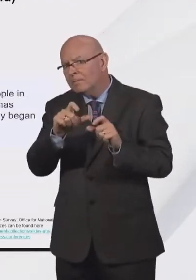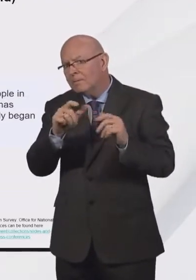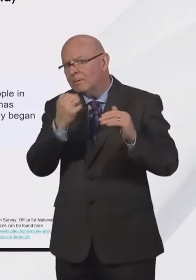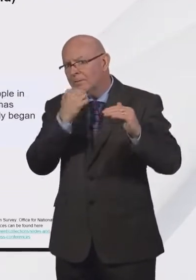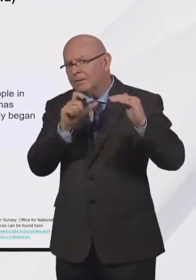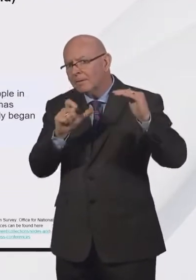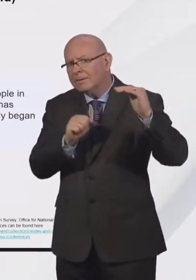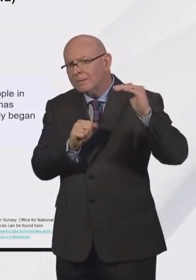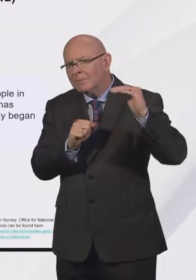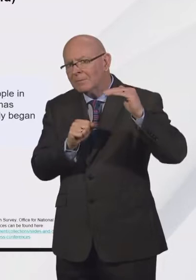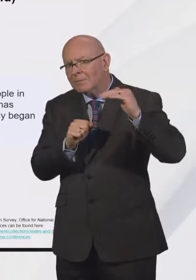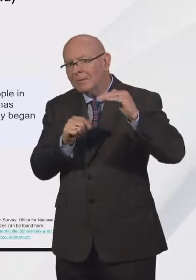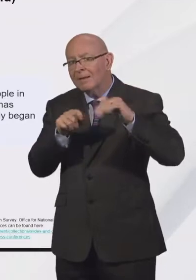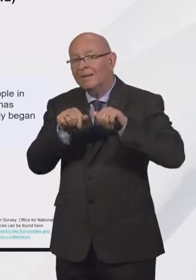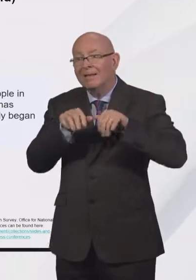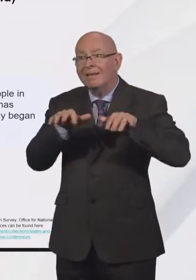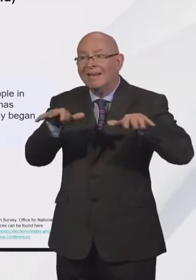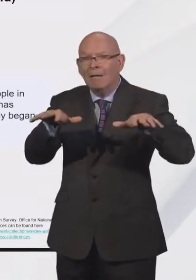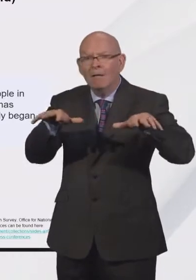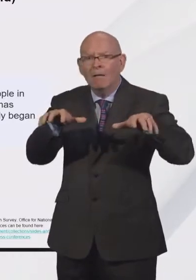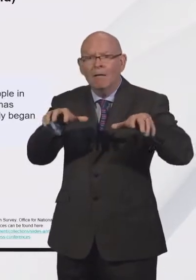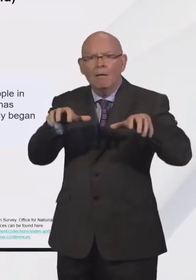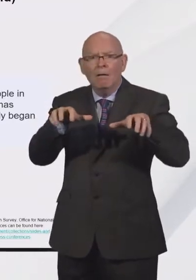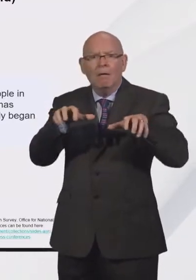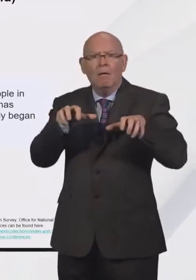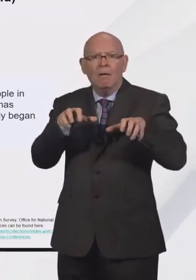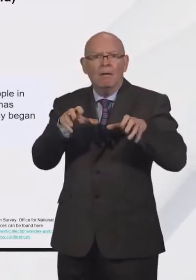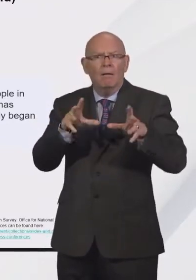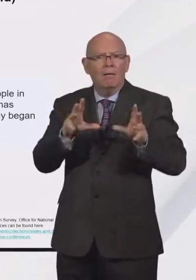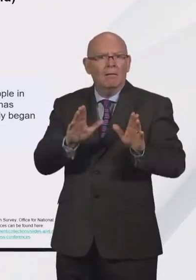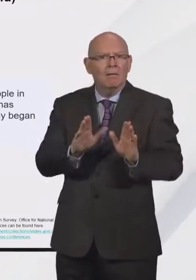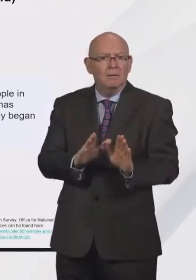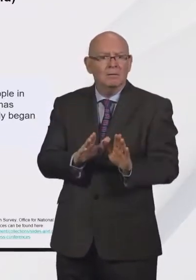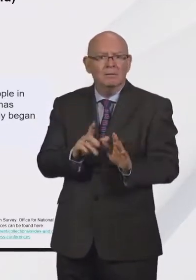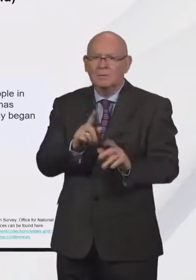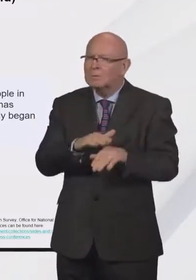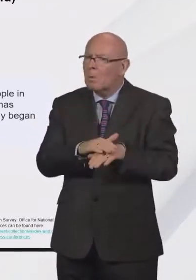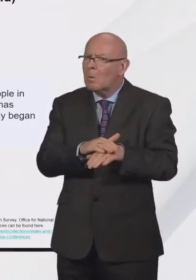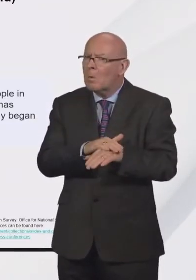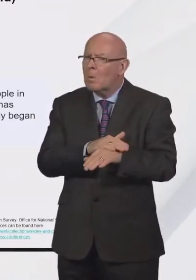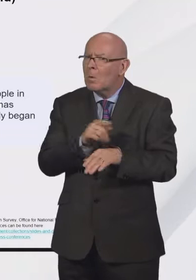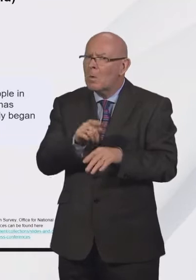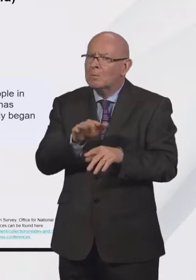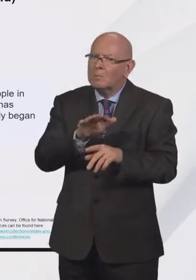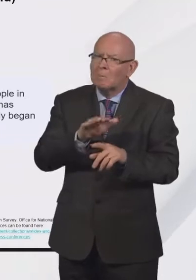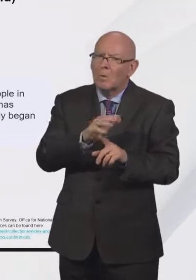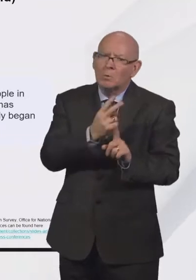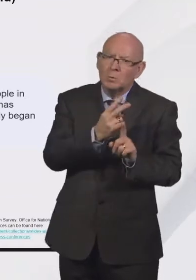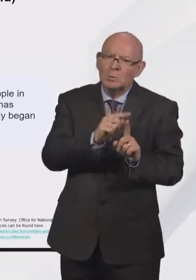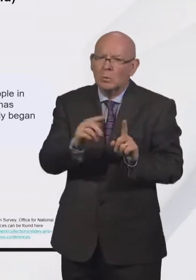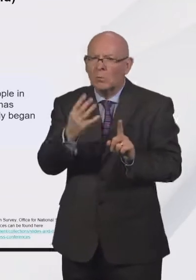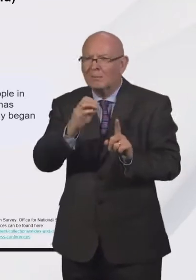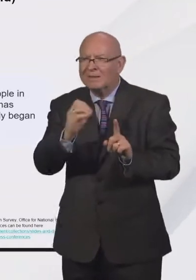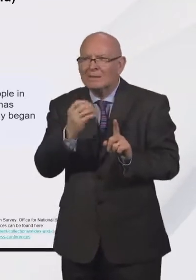the ONS, the Office for National Statistics survey, what the estimate of the number of people with COVID is in